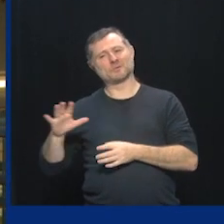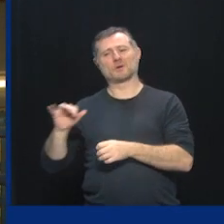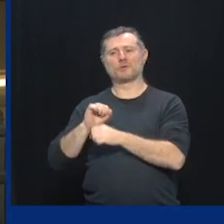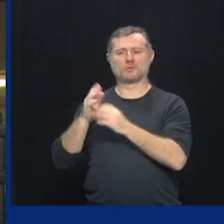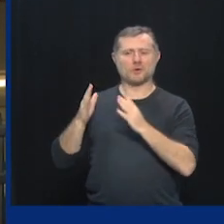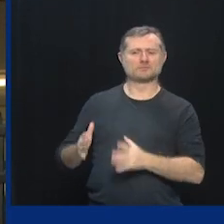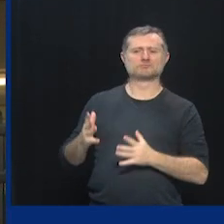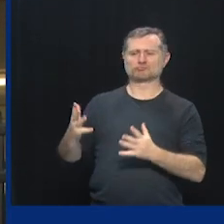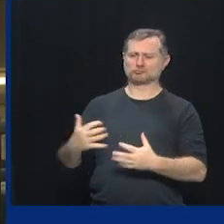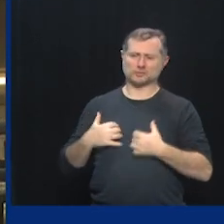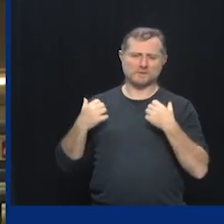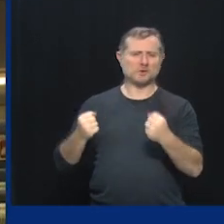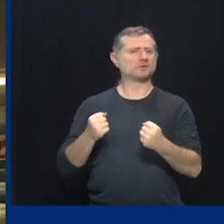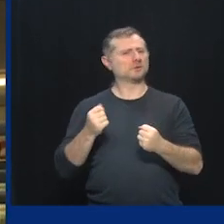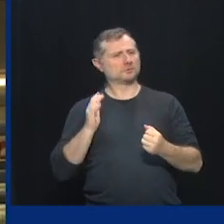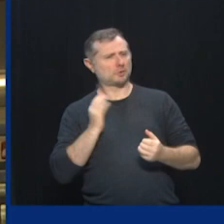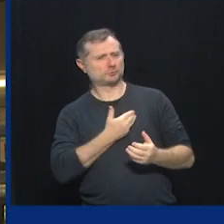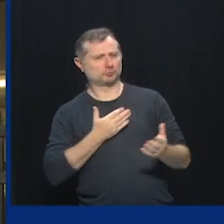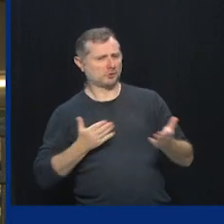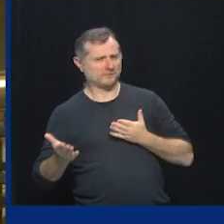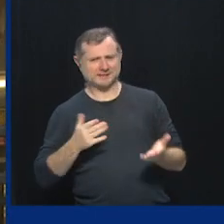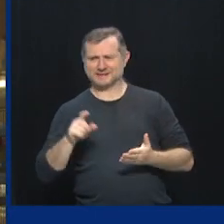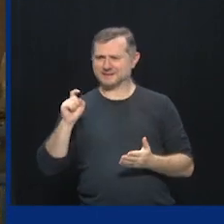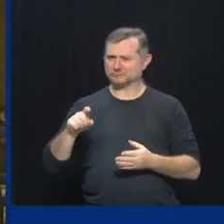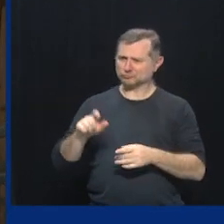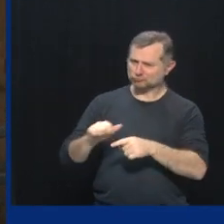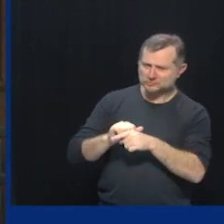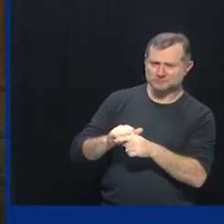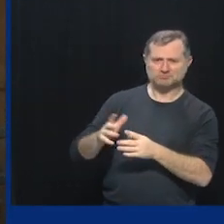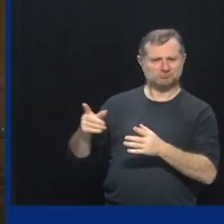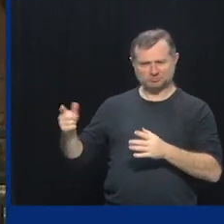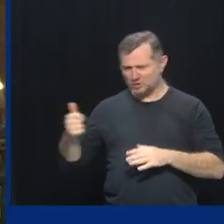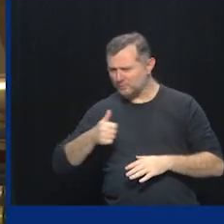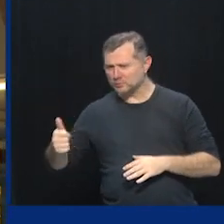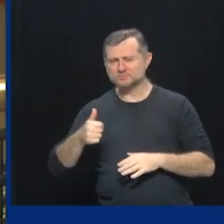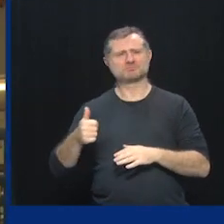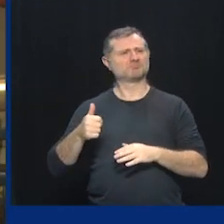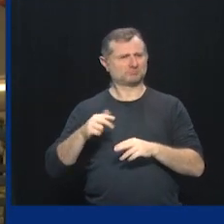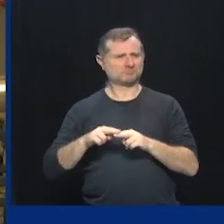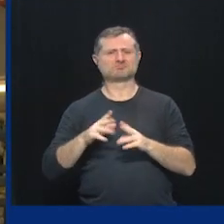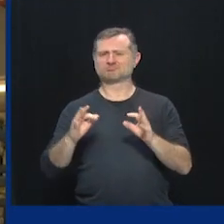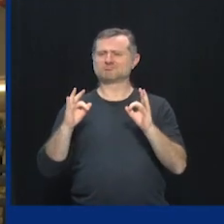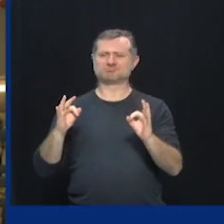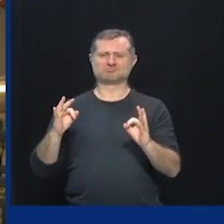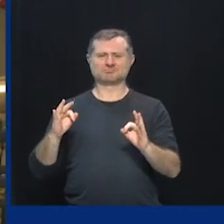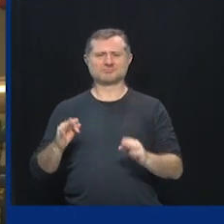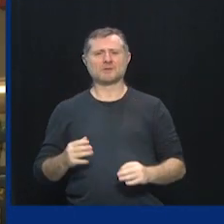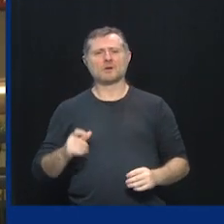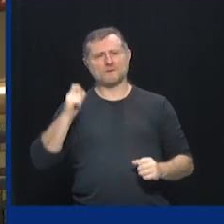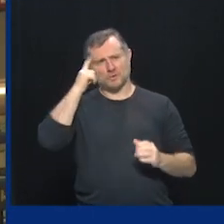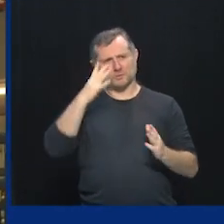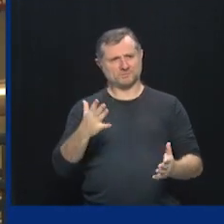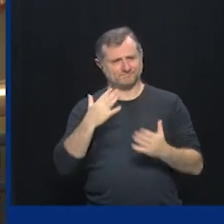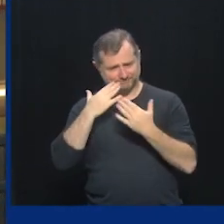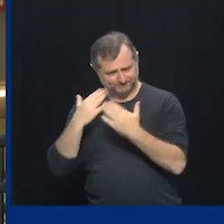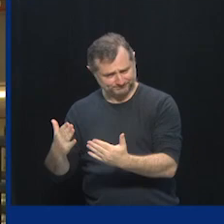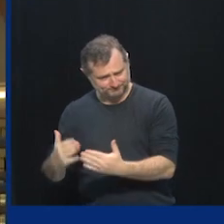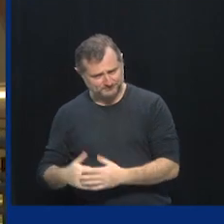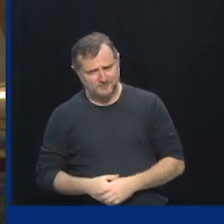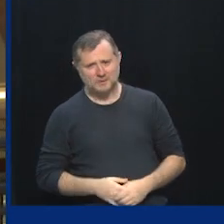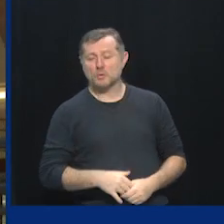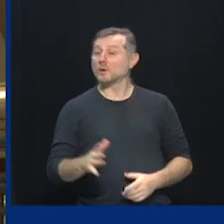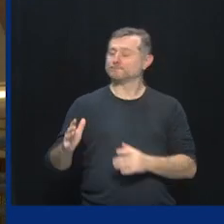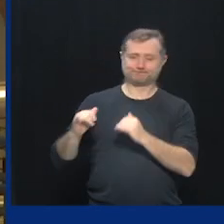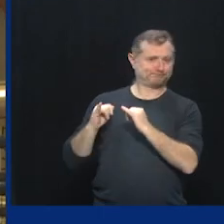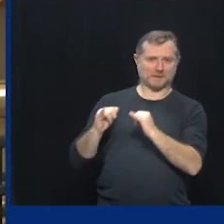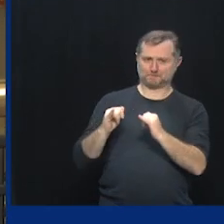So, Anthony Simon. Oops. Thank you, Governor. First, let me echo what everybody's saying. Governor, it was a breath of fresh